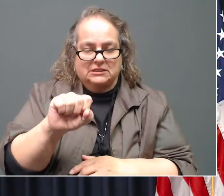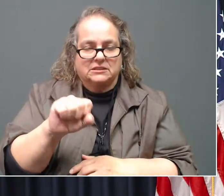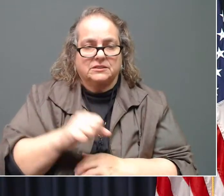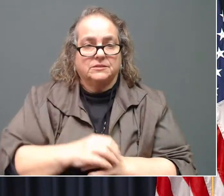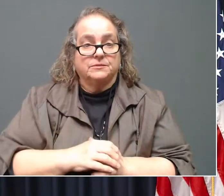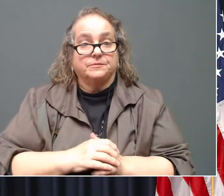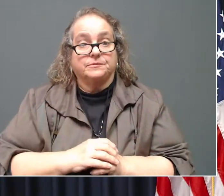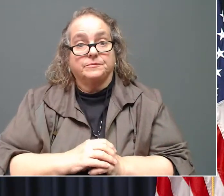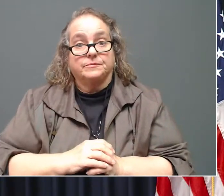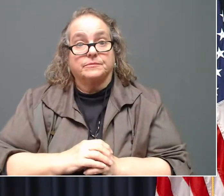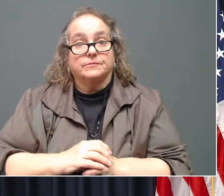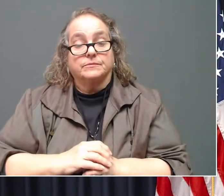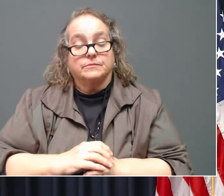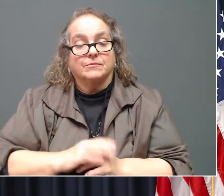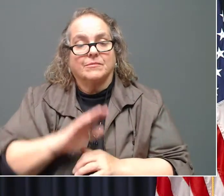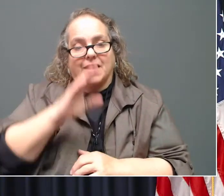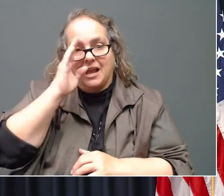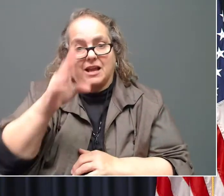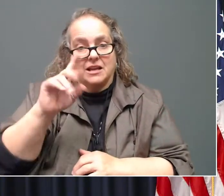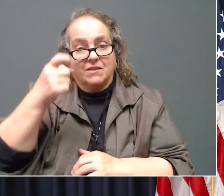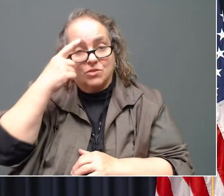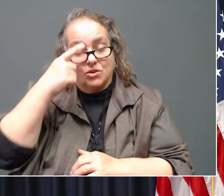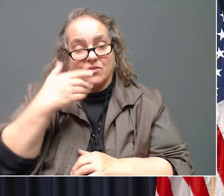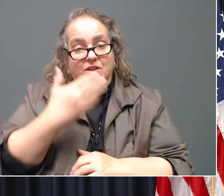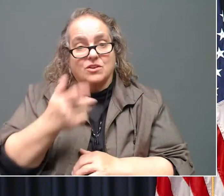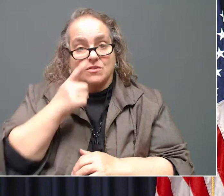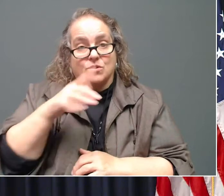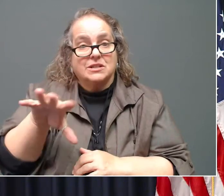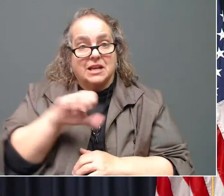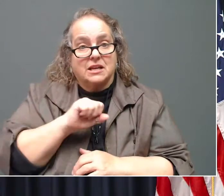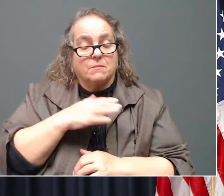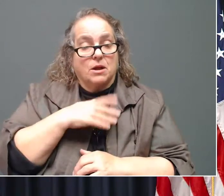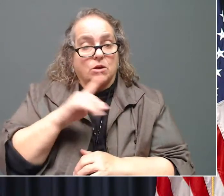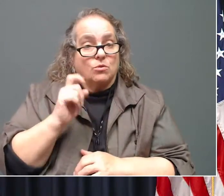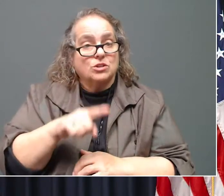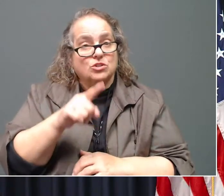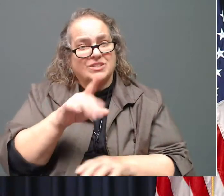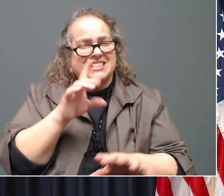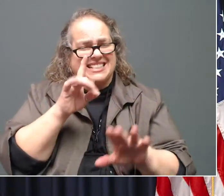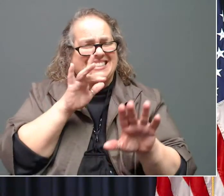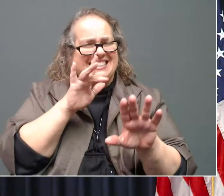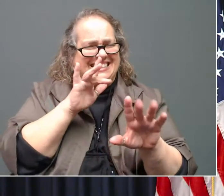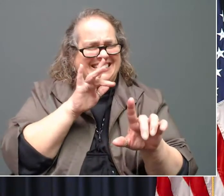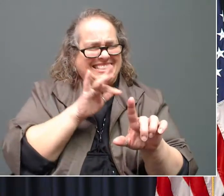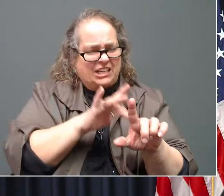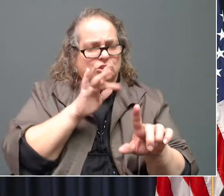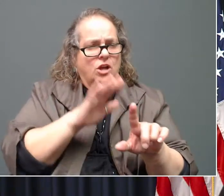Hi, Governor. Thanks for taking the question. You touched on it earlier in the briefing with